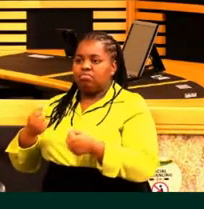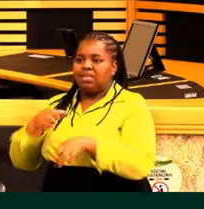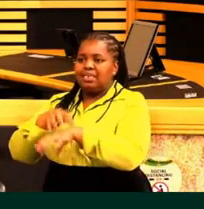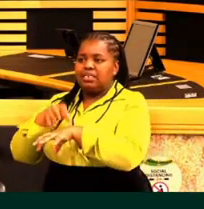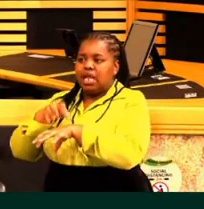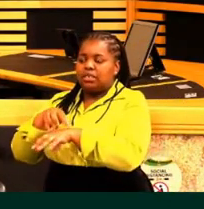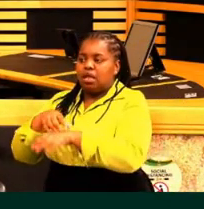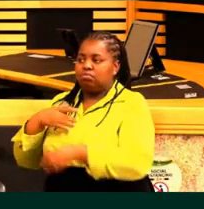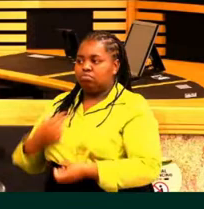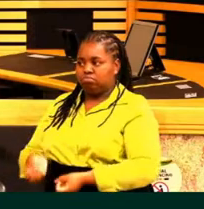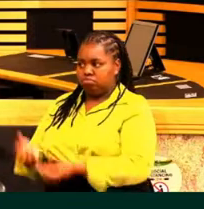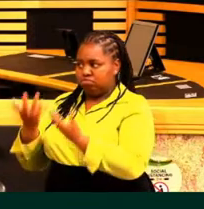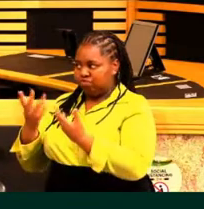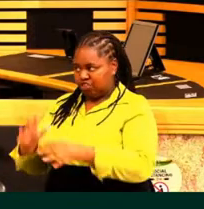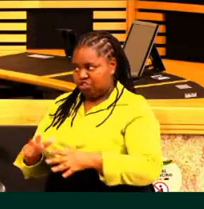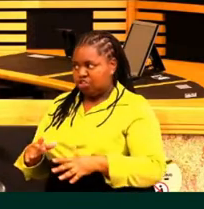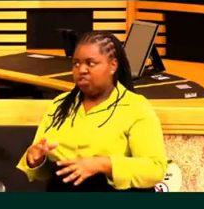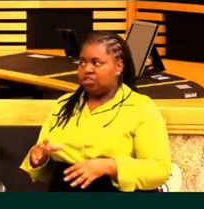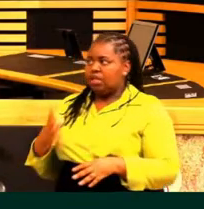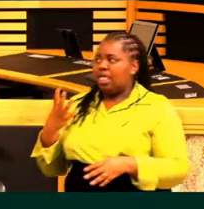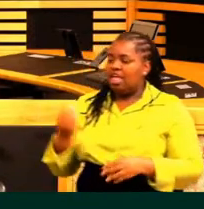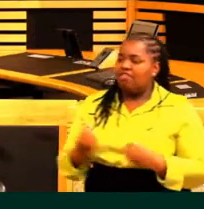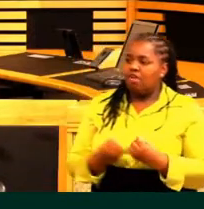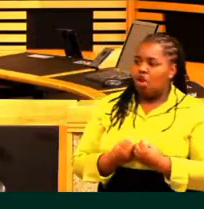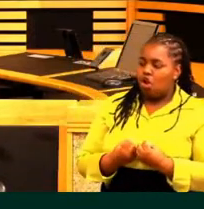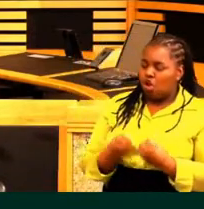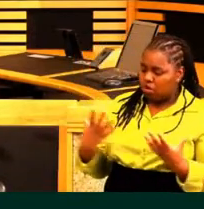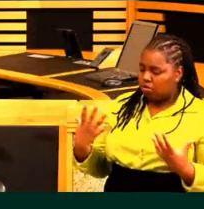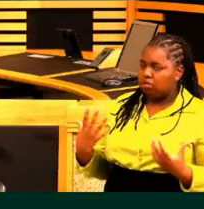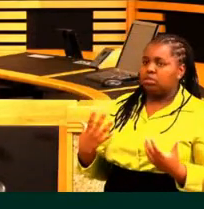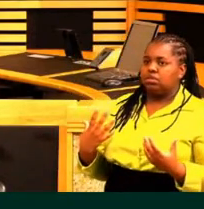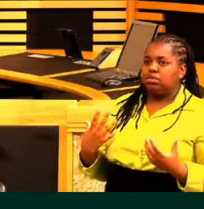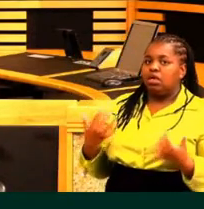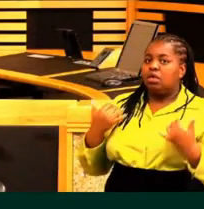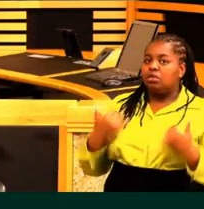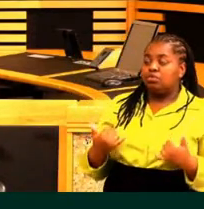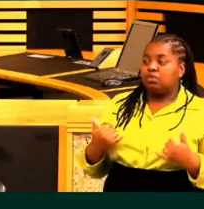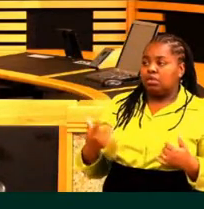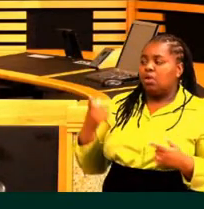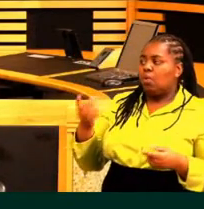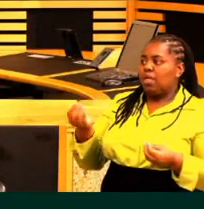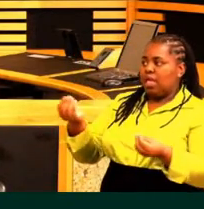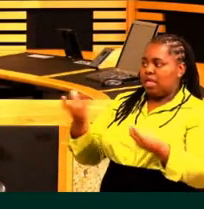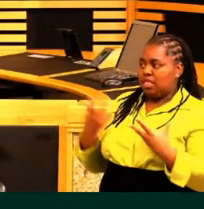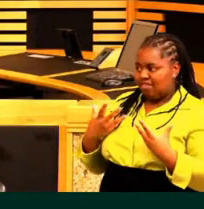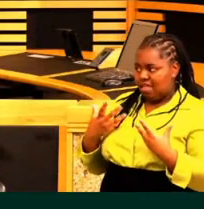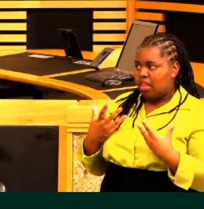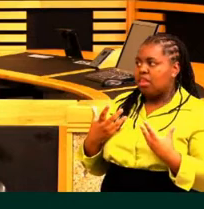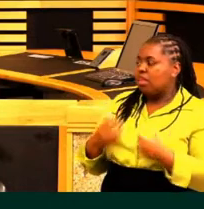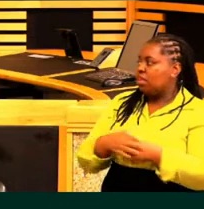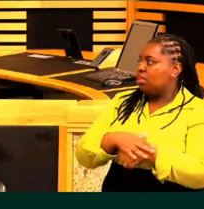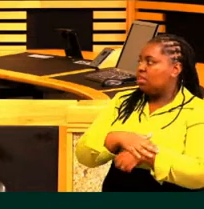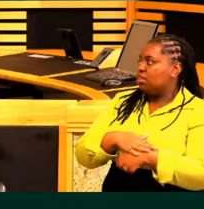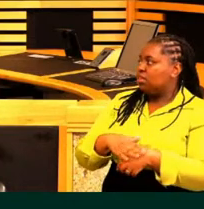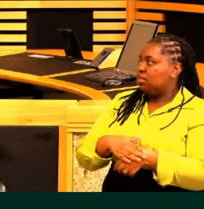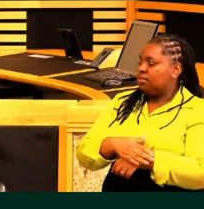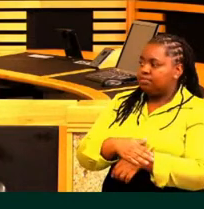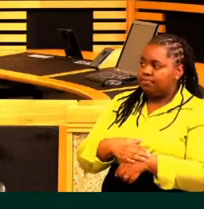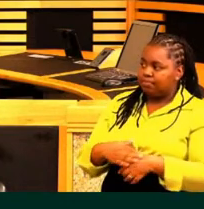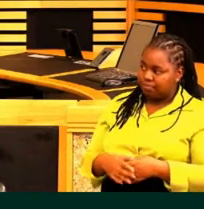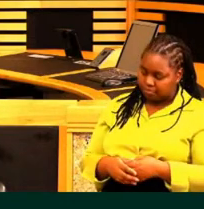so there's been a lot of that attempt today to have given um